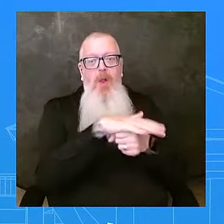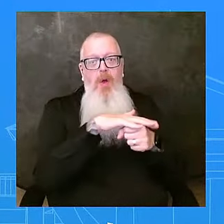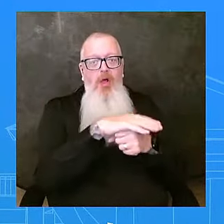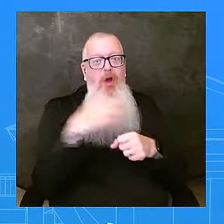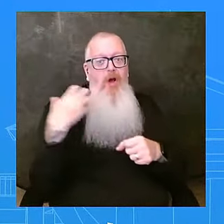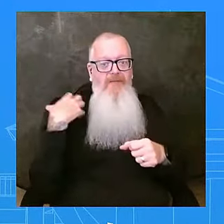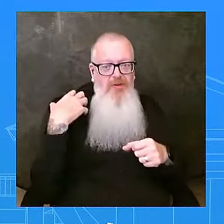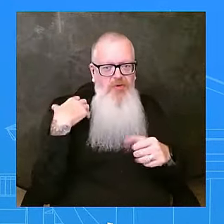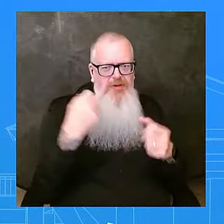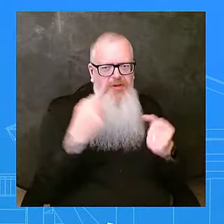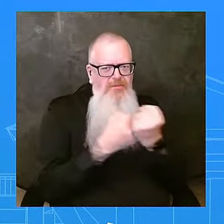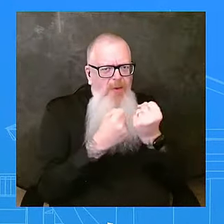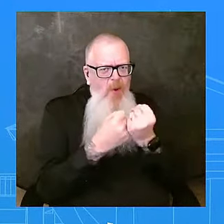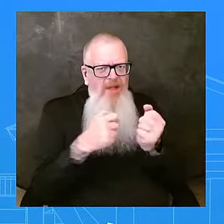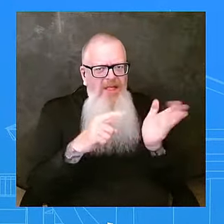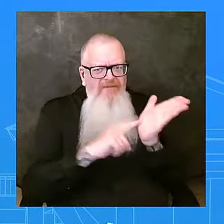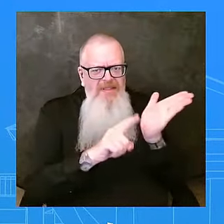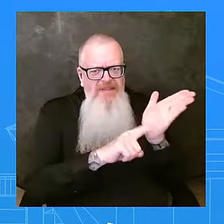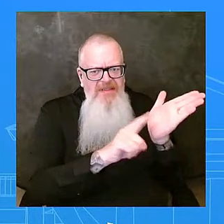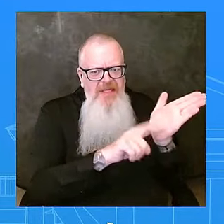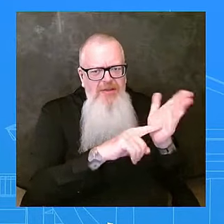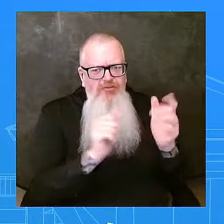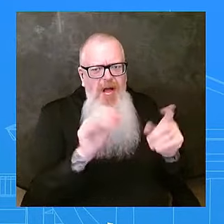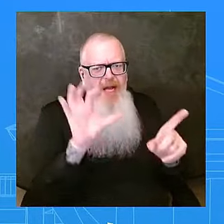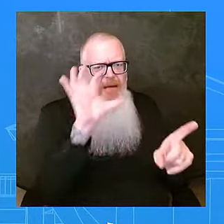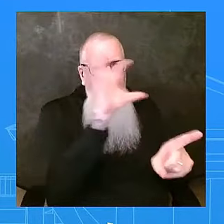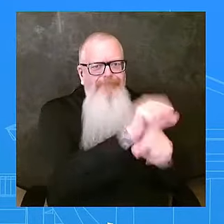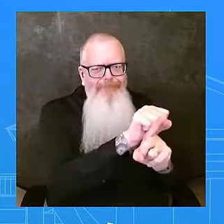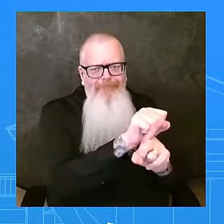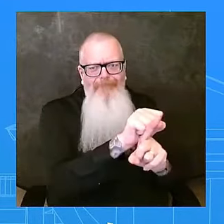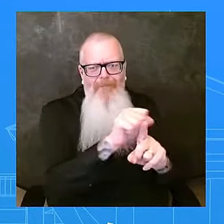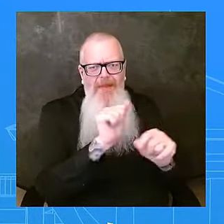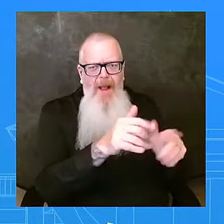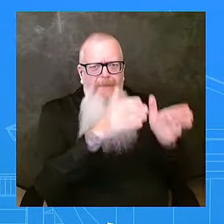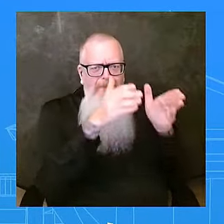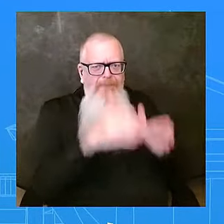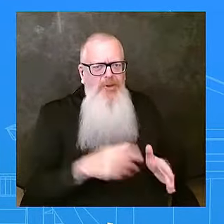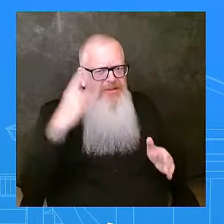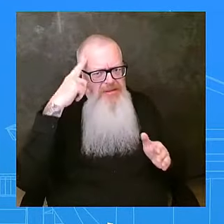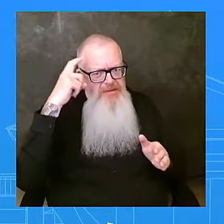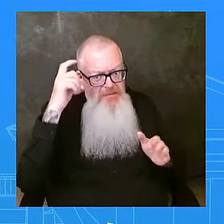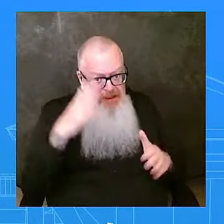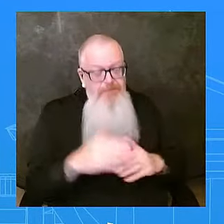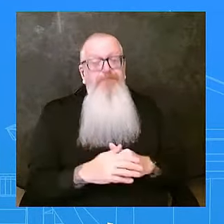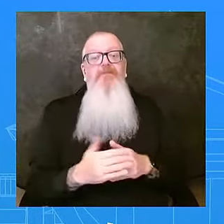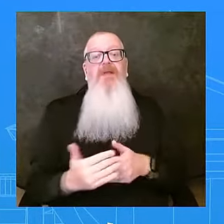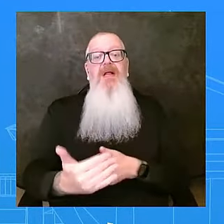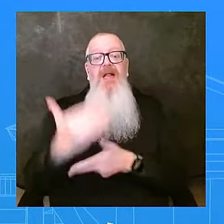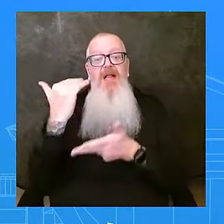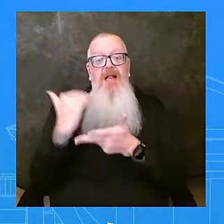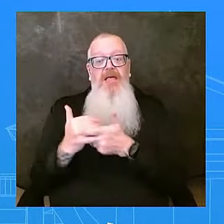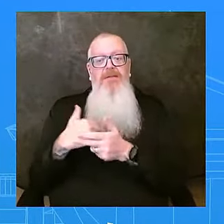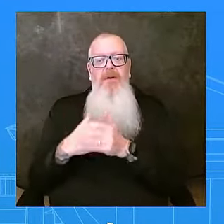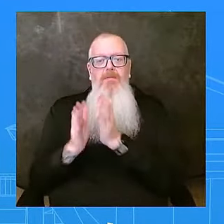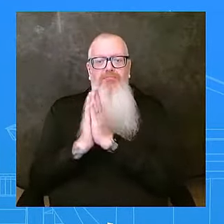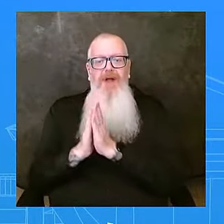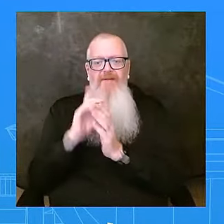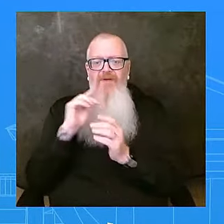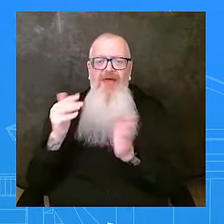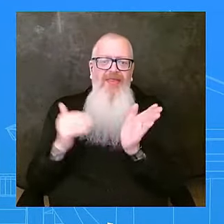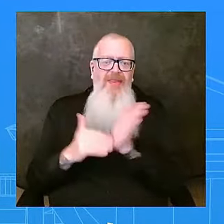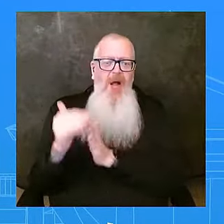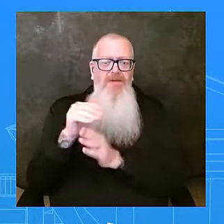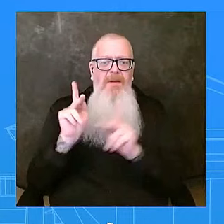efforts to apprehend the suspects. Next, we are praying for the thousands of Americans under mandatory evacuations